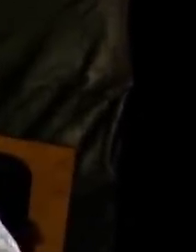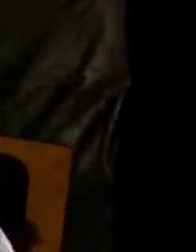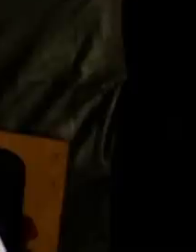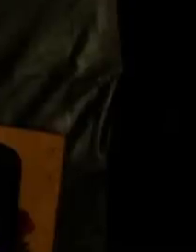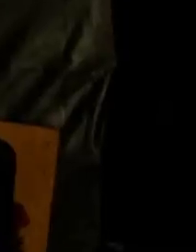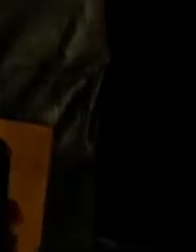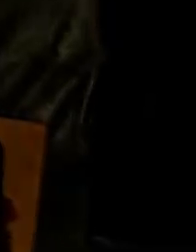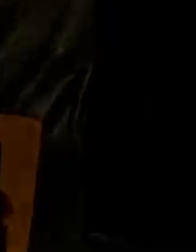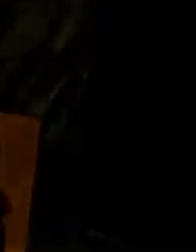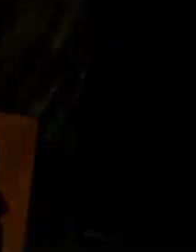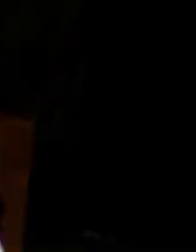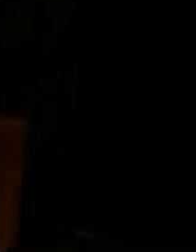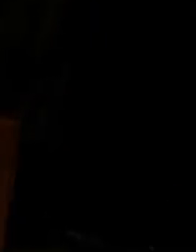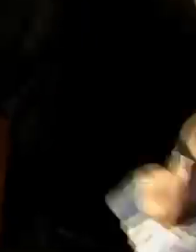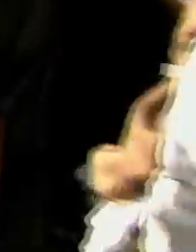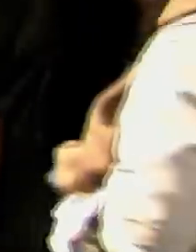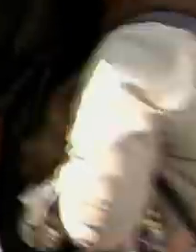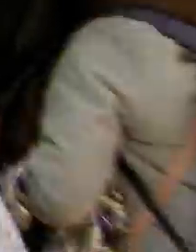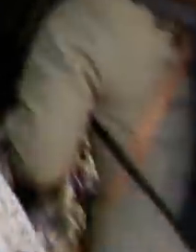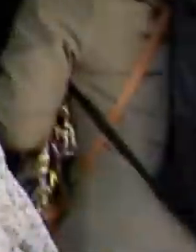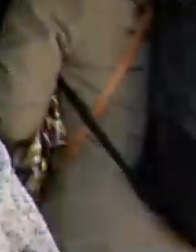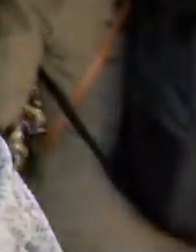for?